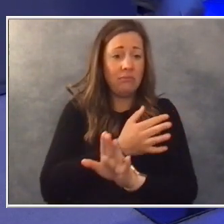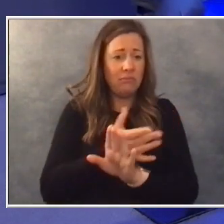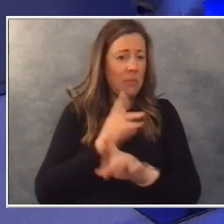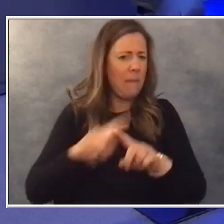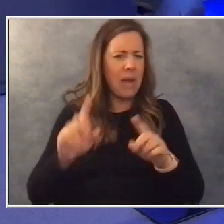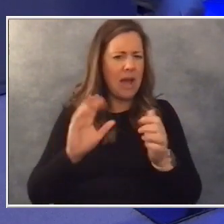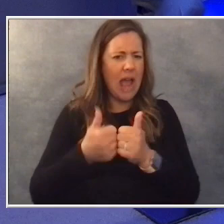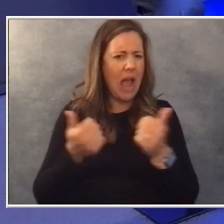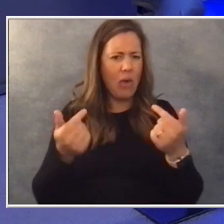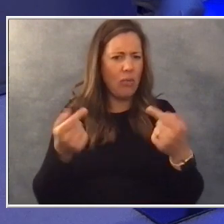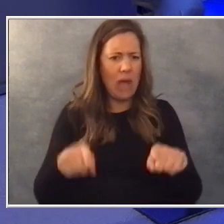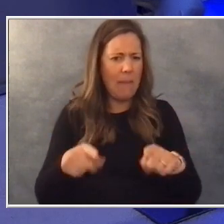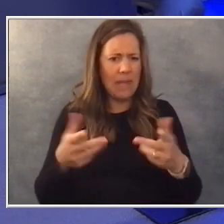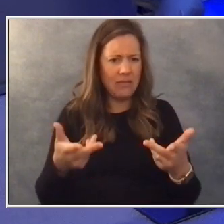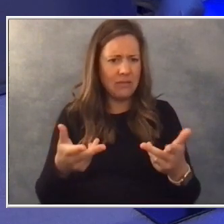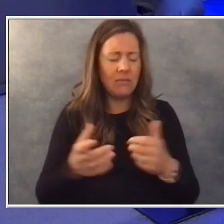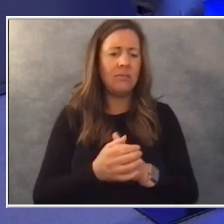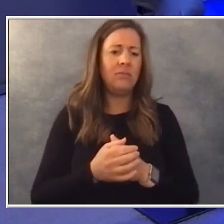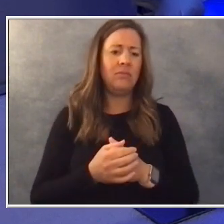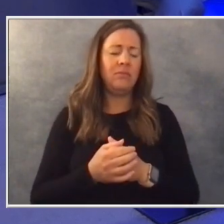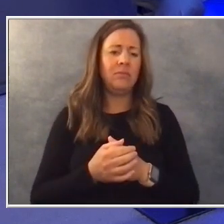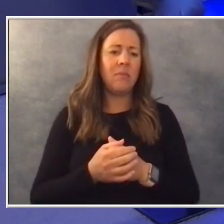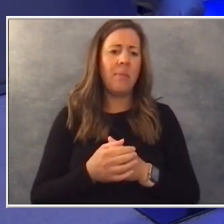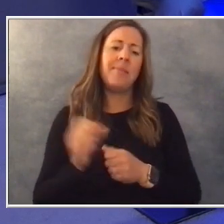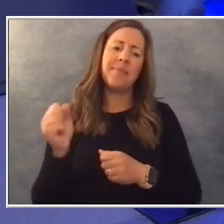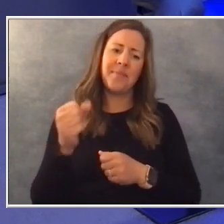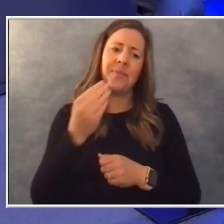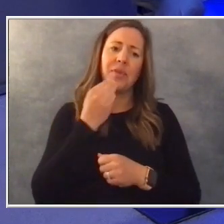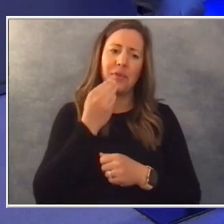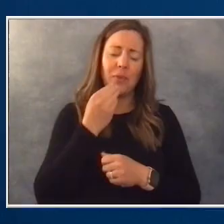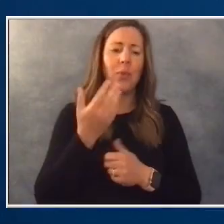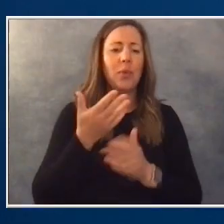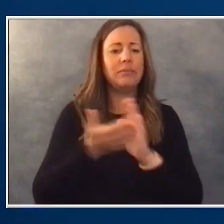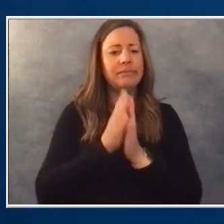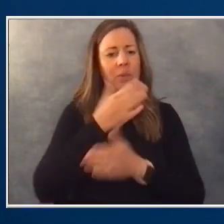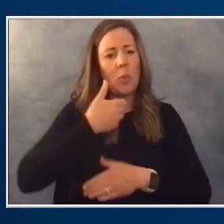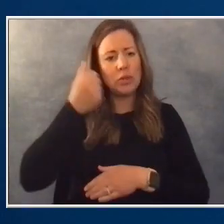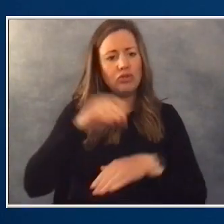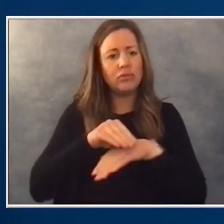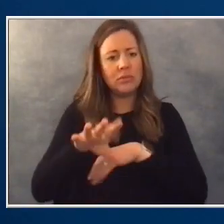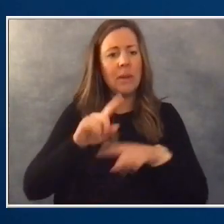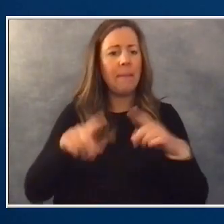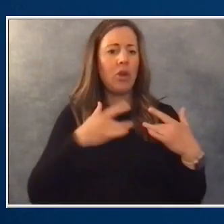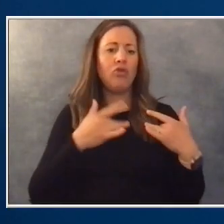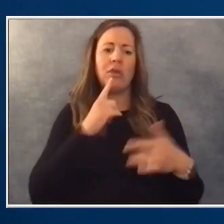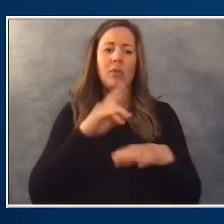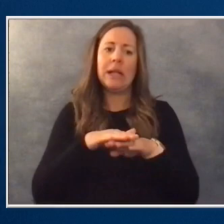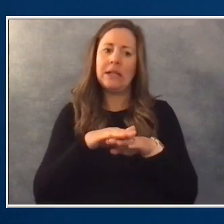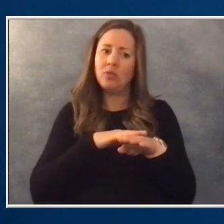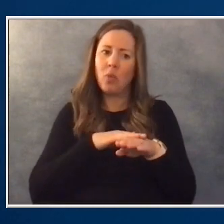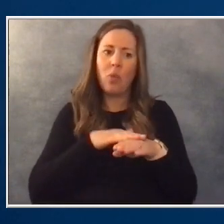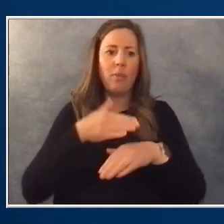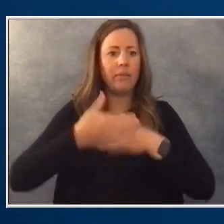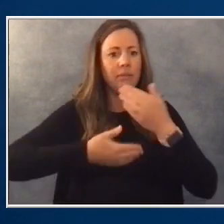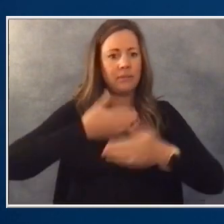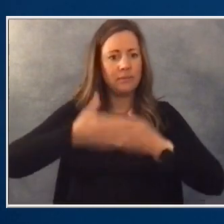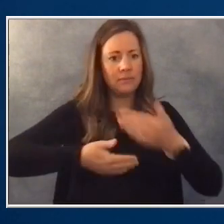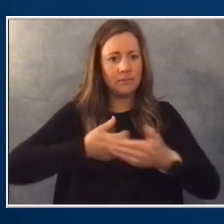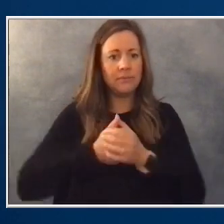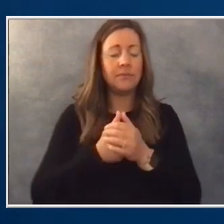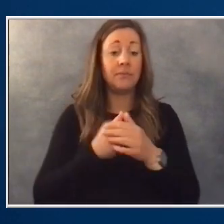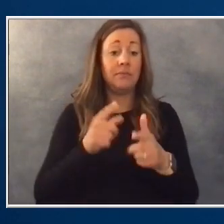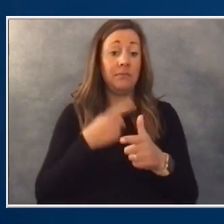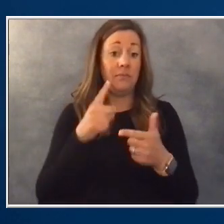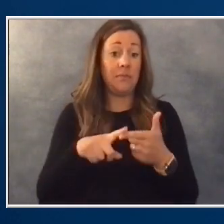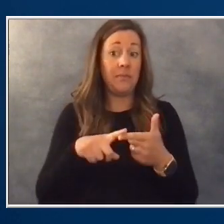and just getting older. Right. How does this all come together? It's usually a very slow process, and then at